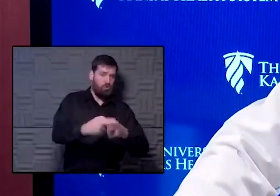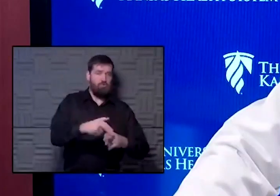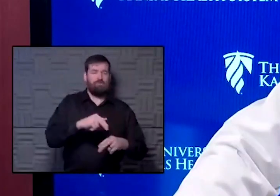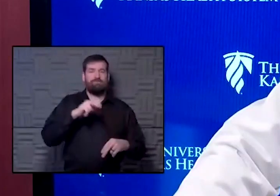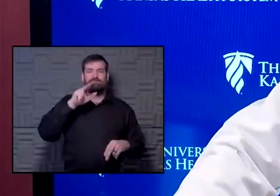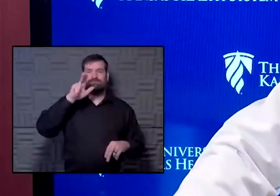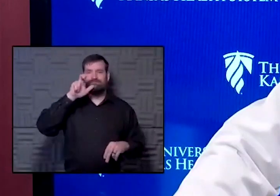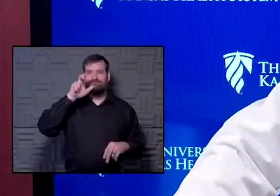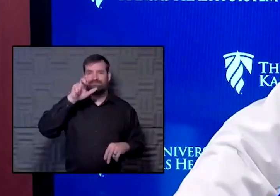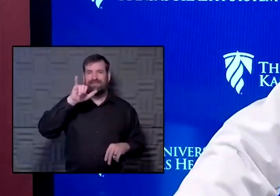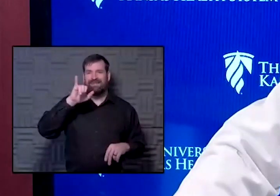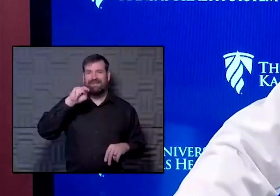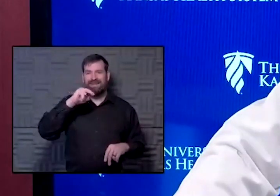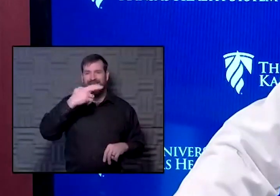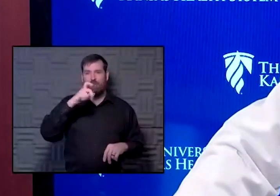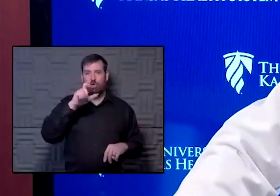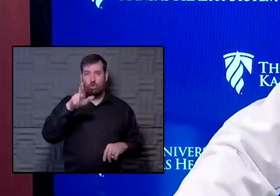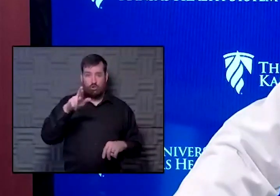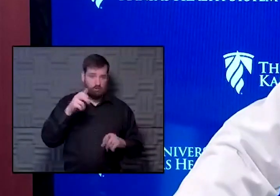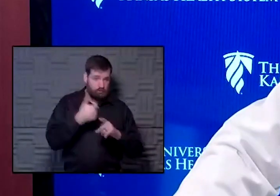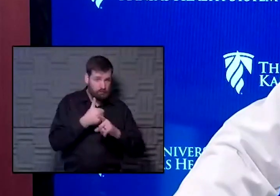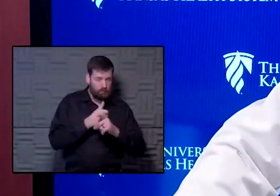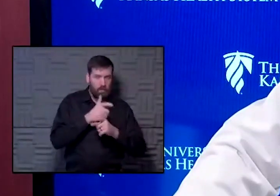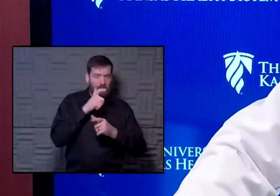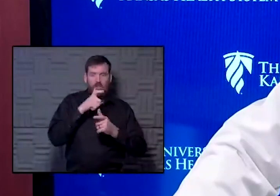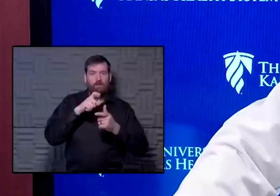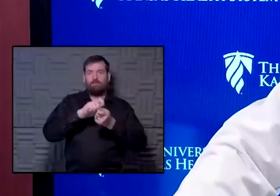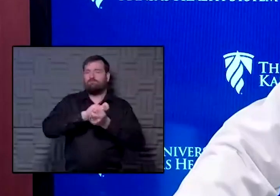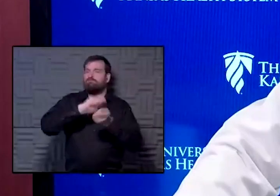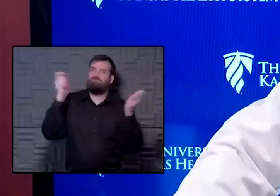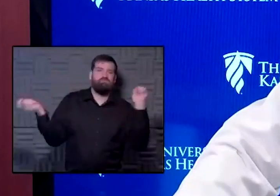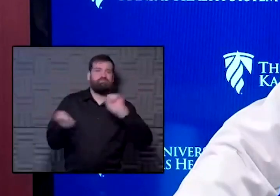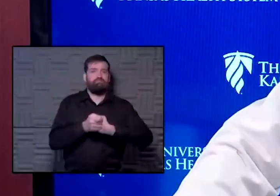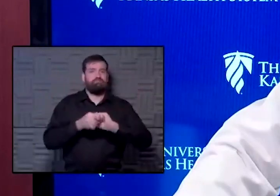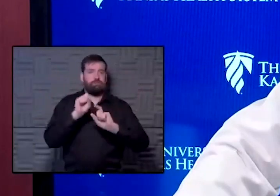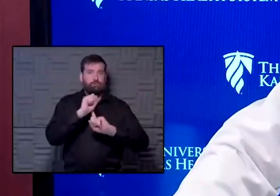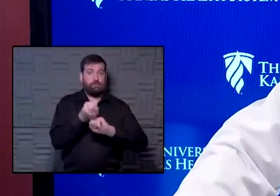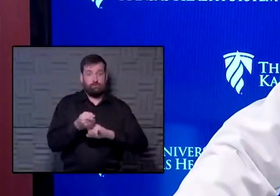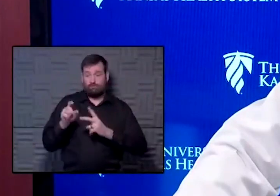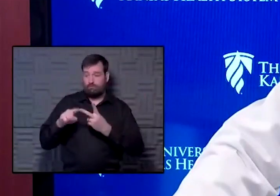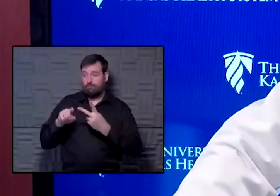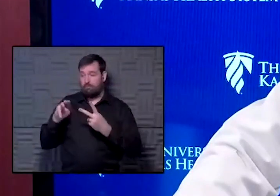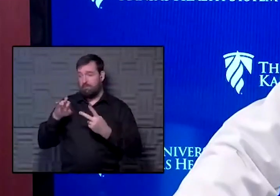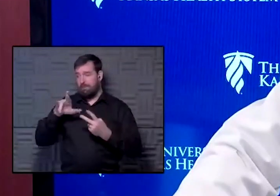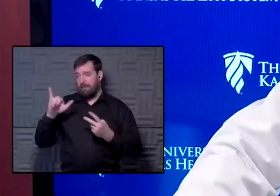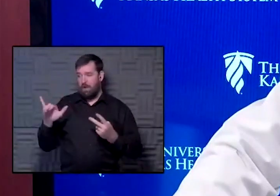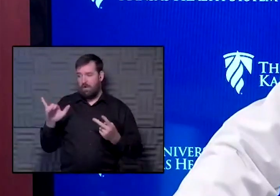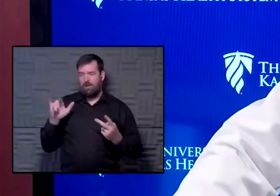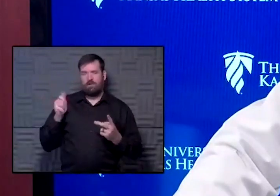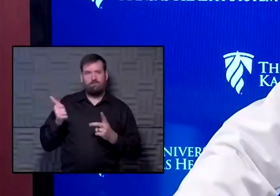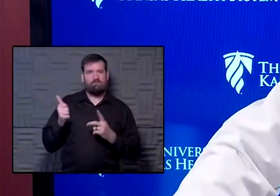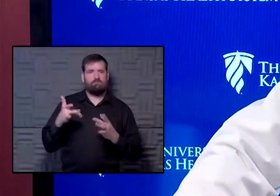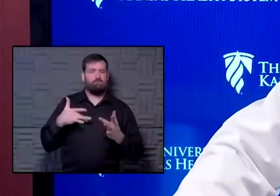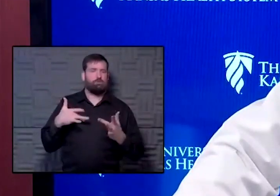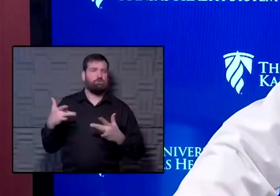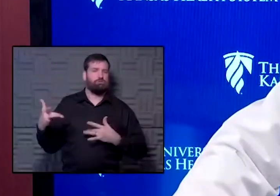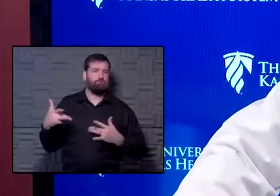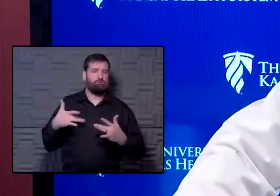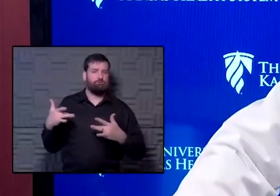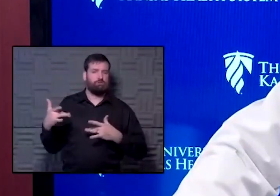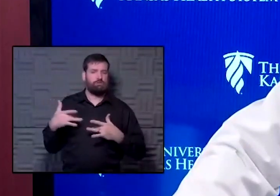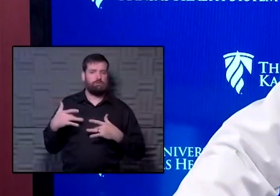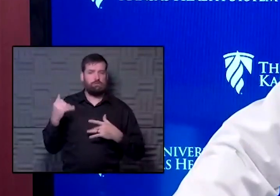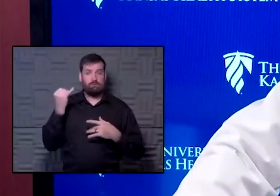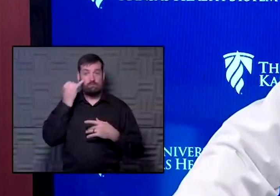He just says that sounds so exciting. Is it going to be a game changer? And Mary, on the other hand, is worried that if